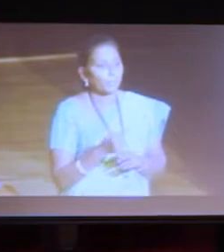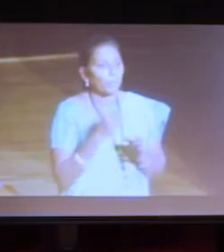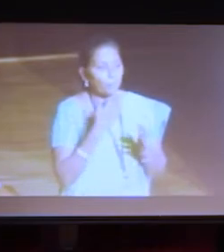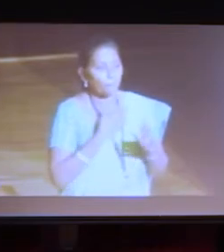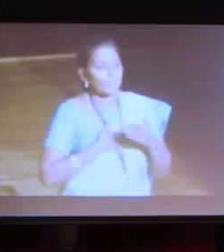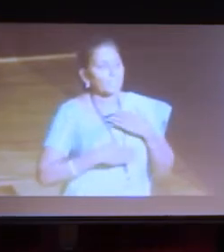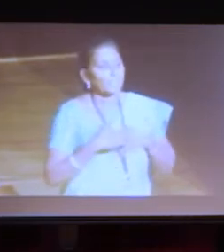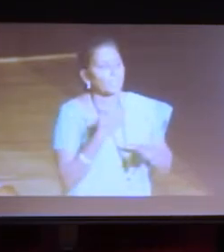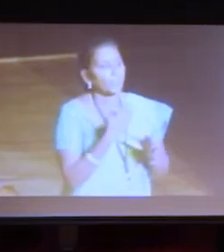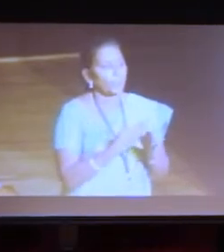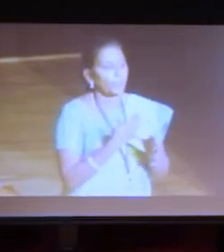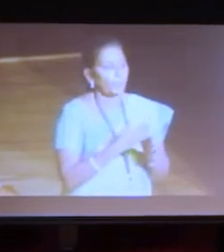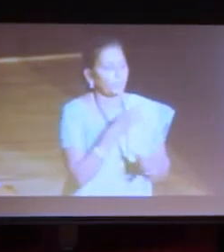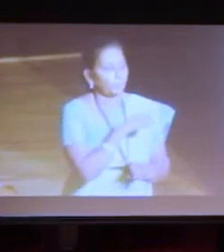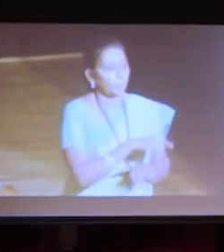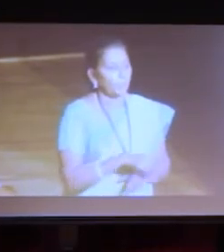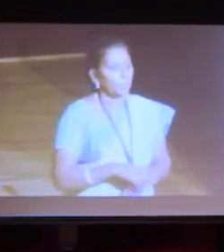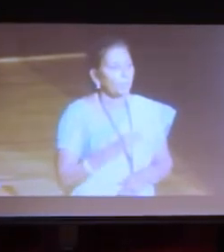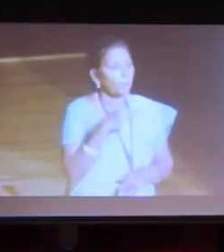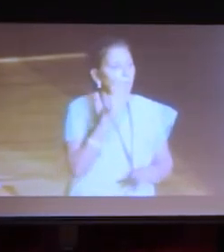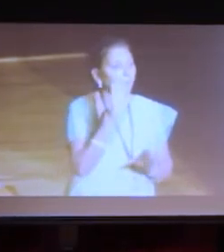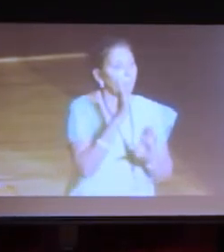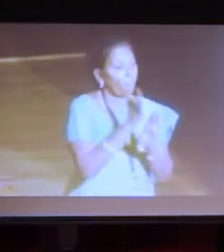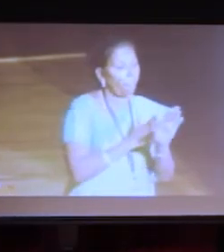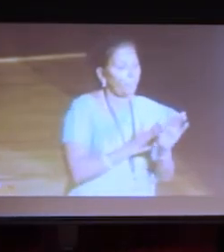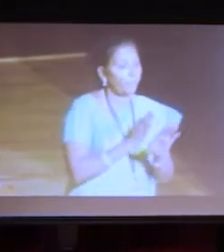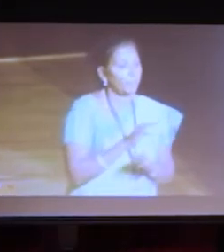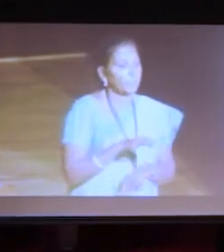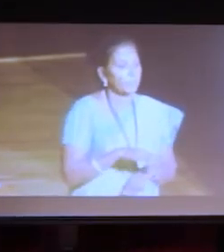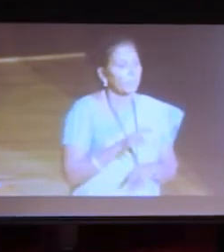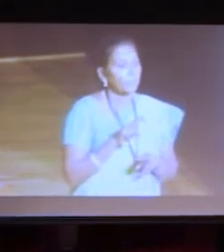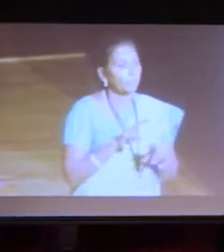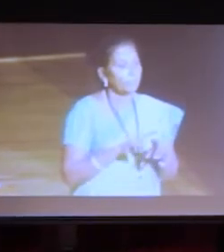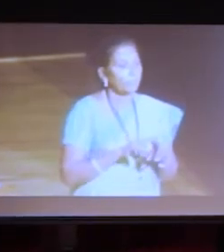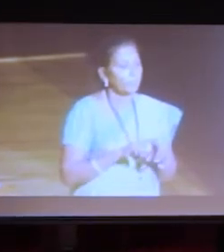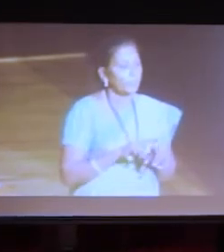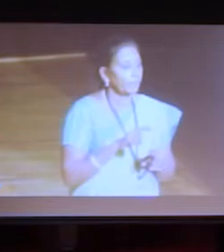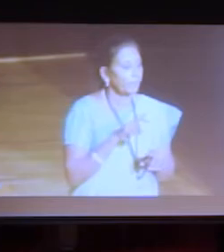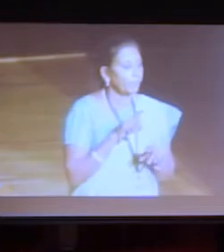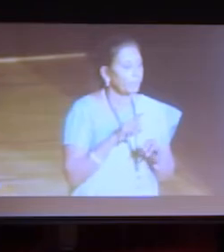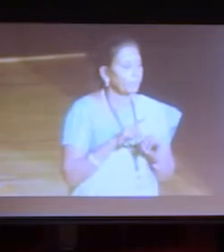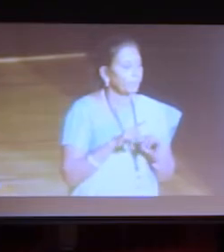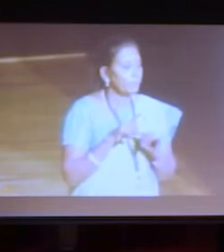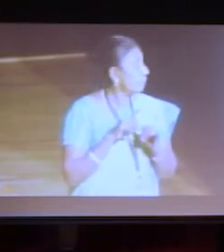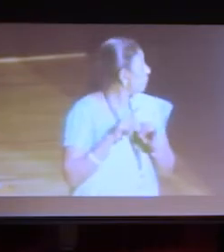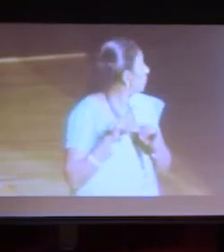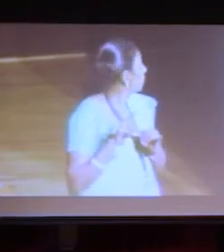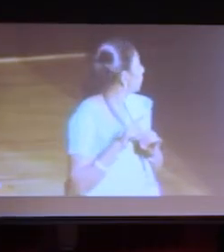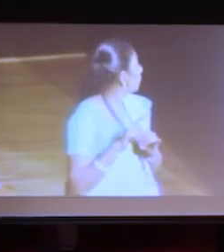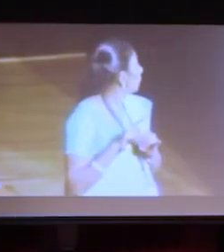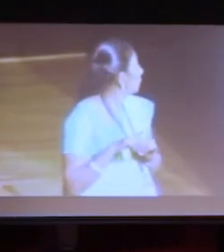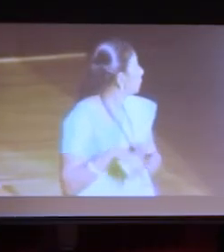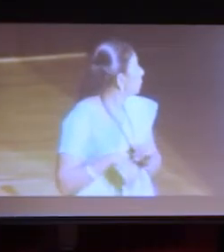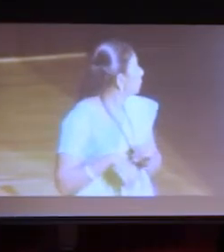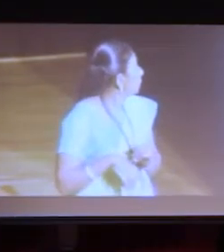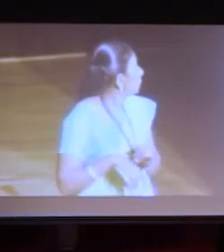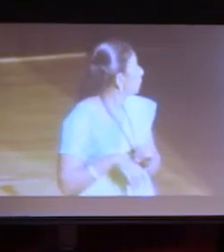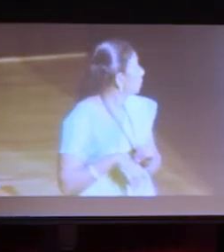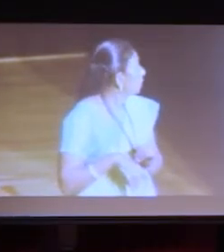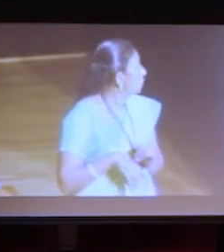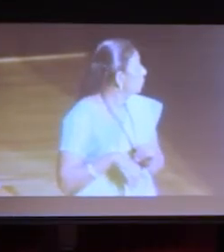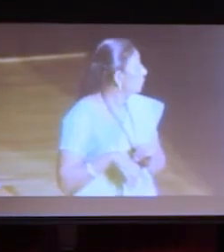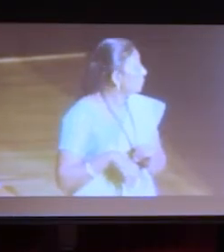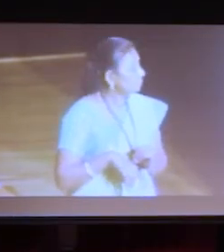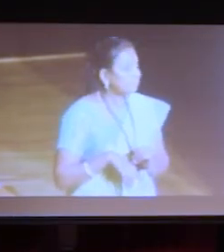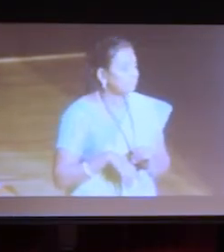passionately working on this for nearly 5 years. The founder is Vidya, herself vision impaired, and